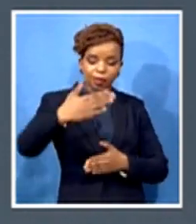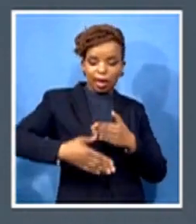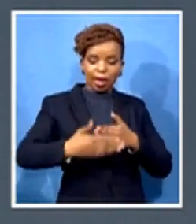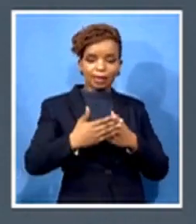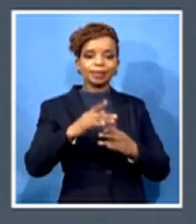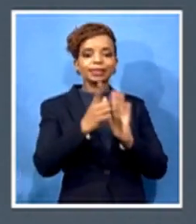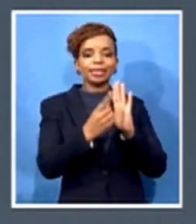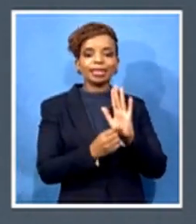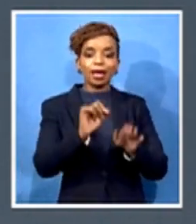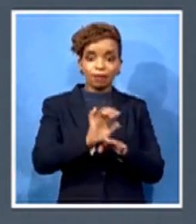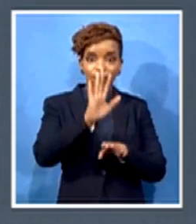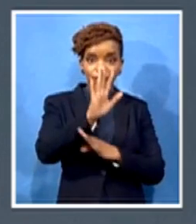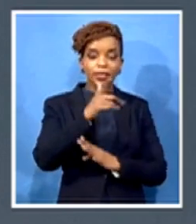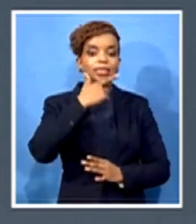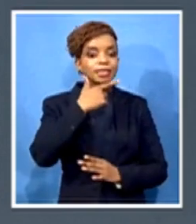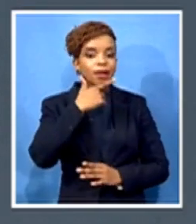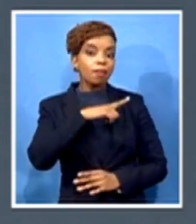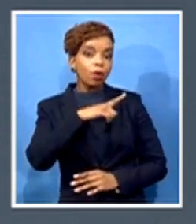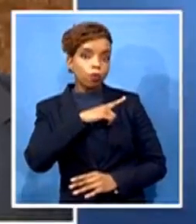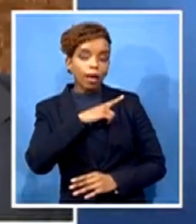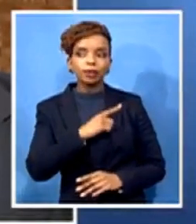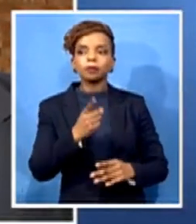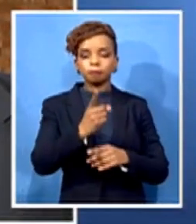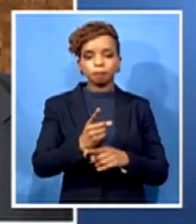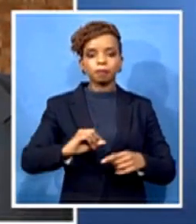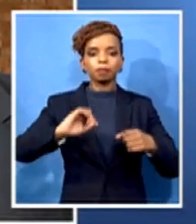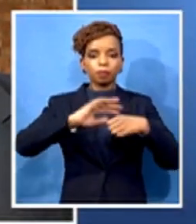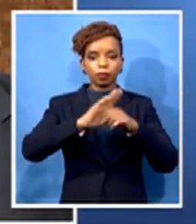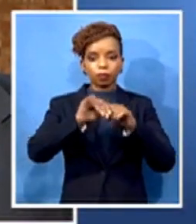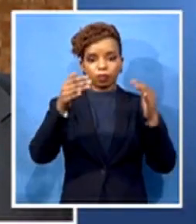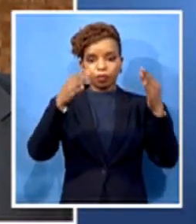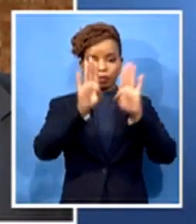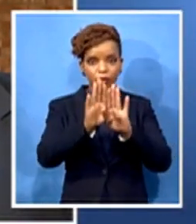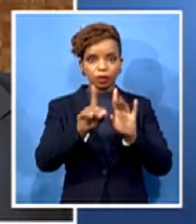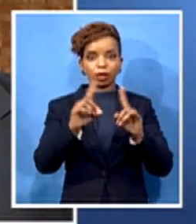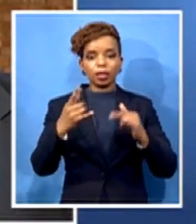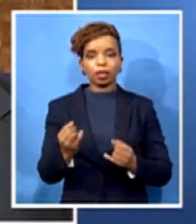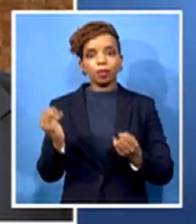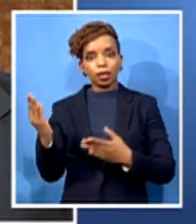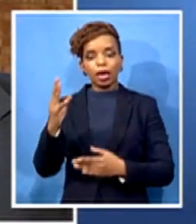lockdown. For an update, we now cross to our colleague Mahlako Komane. Mahlako?